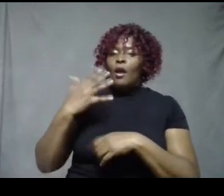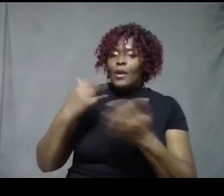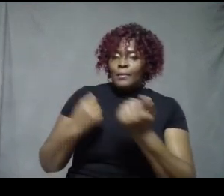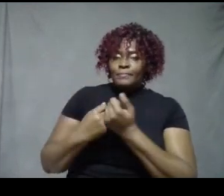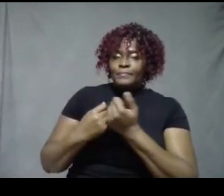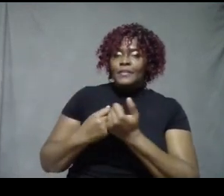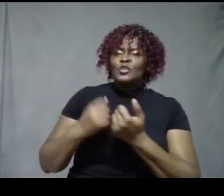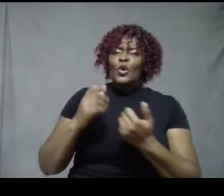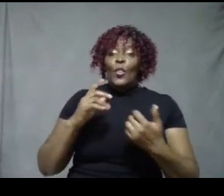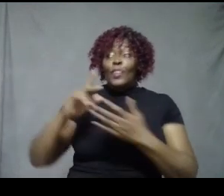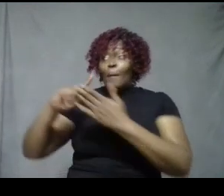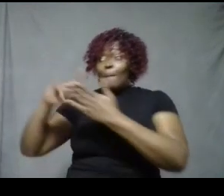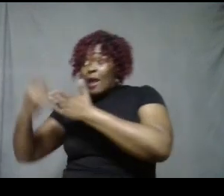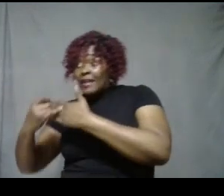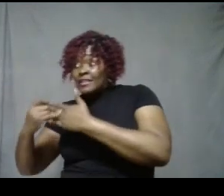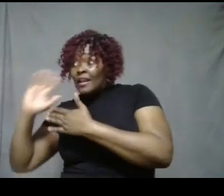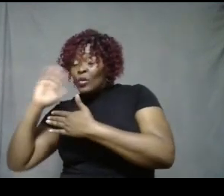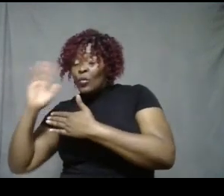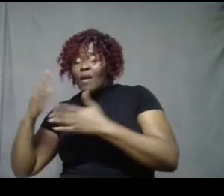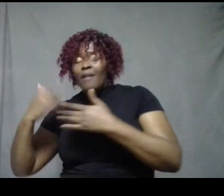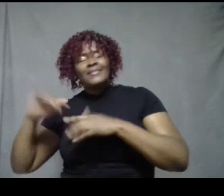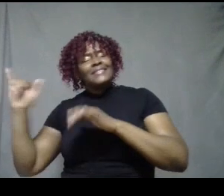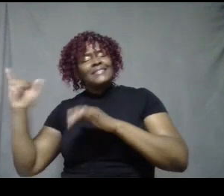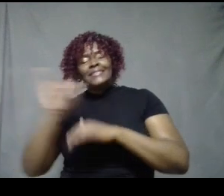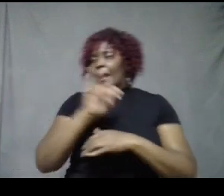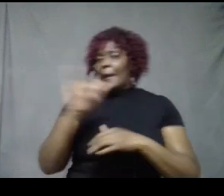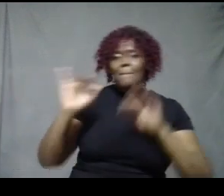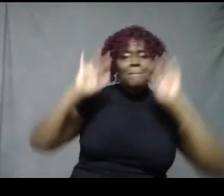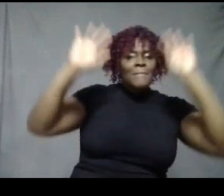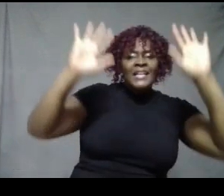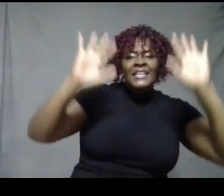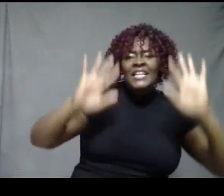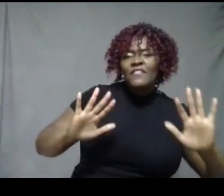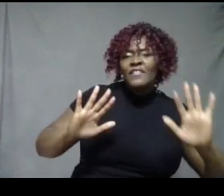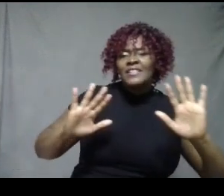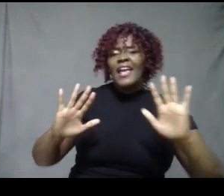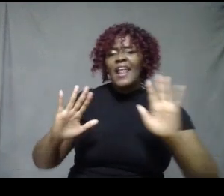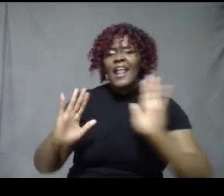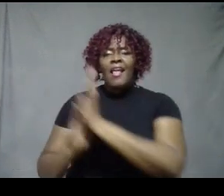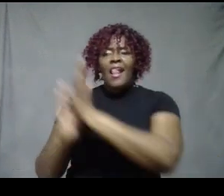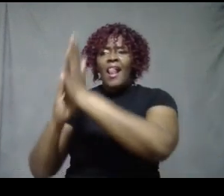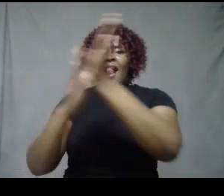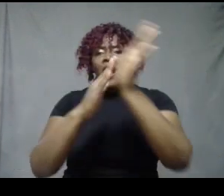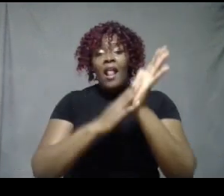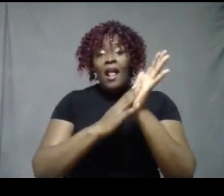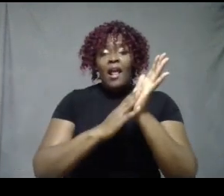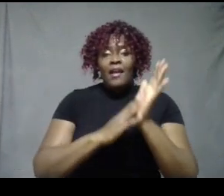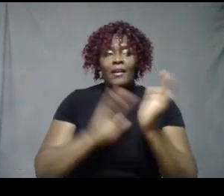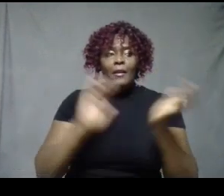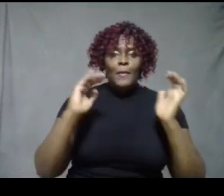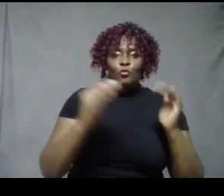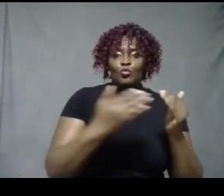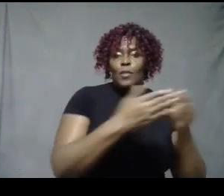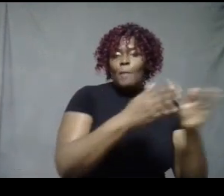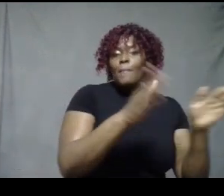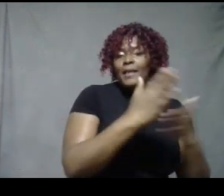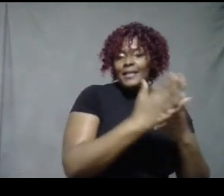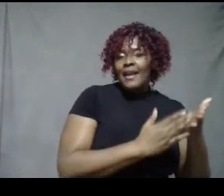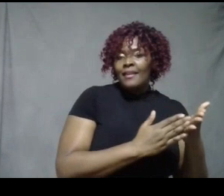as magnificent and complementary to the public side of this project. And you will realize